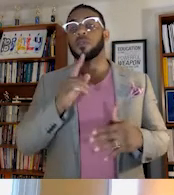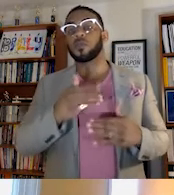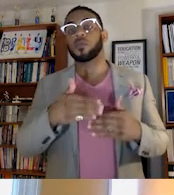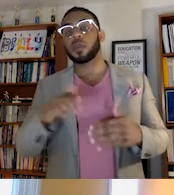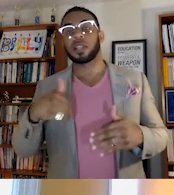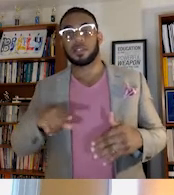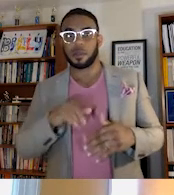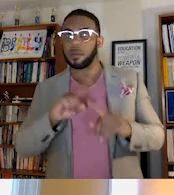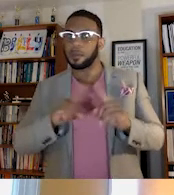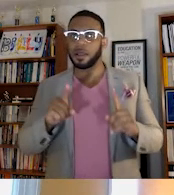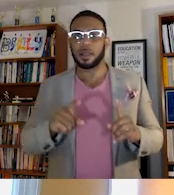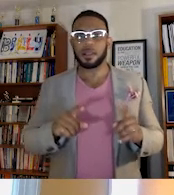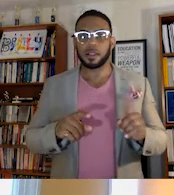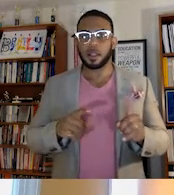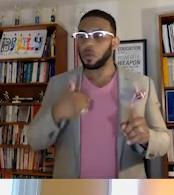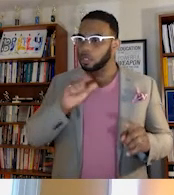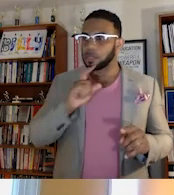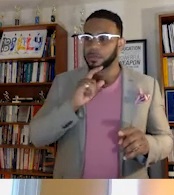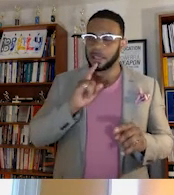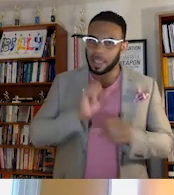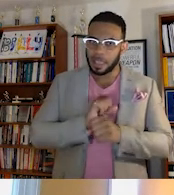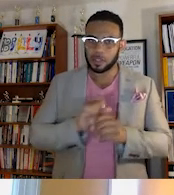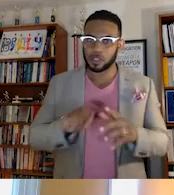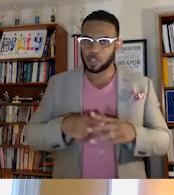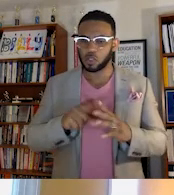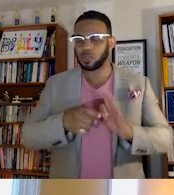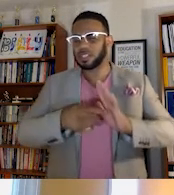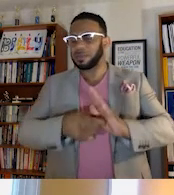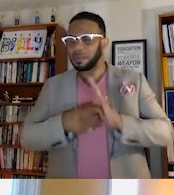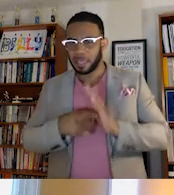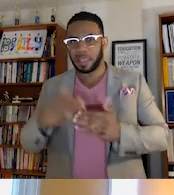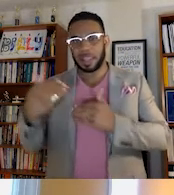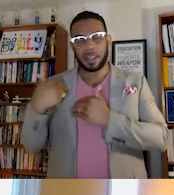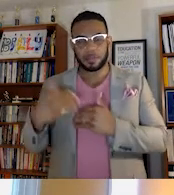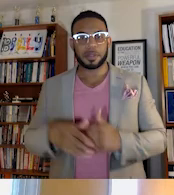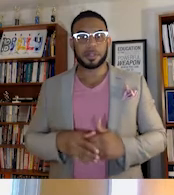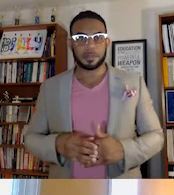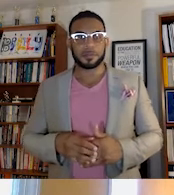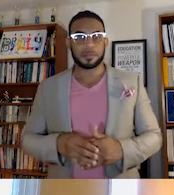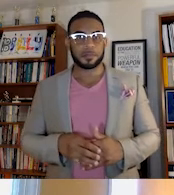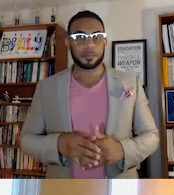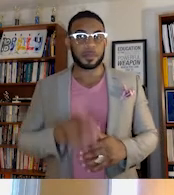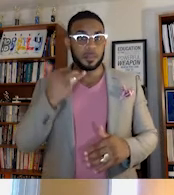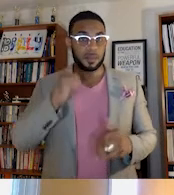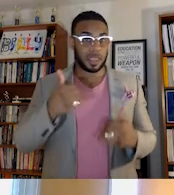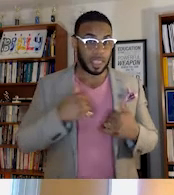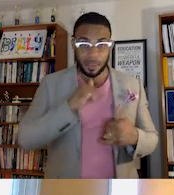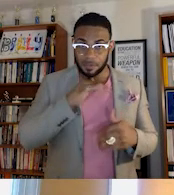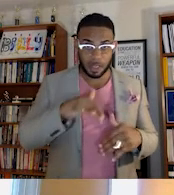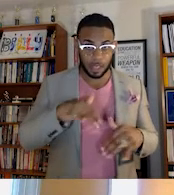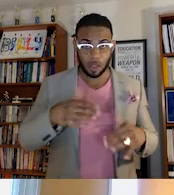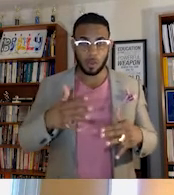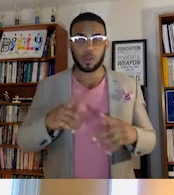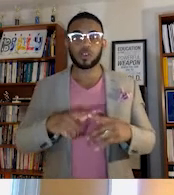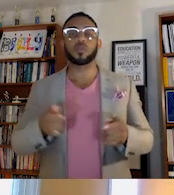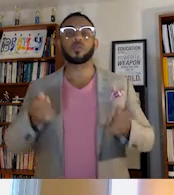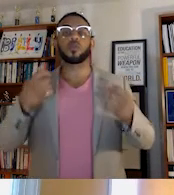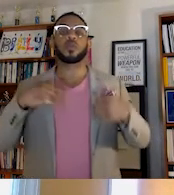us. But we should be absolutely starting to demand accountability, if we haven't already, to